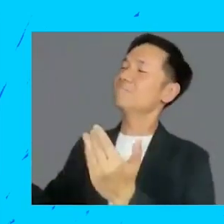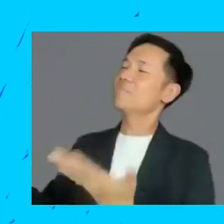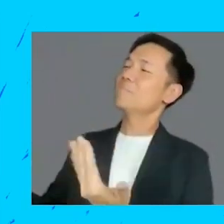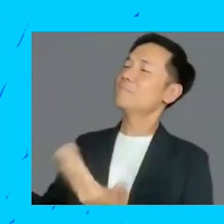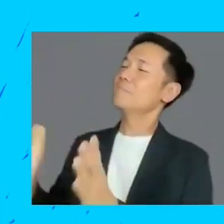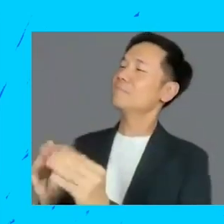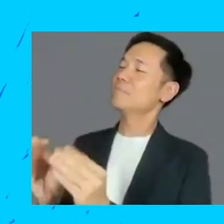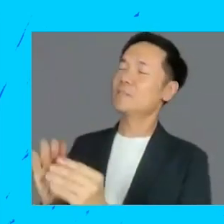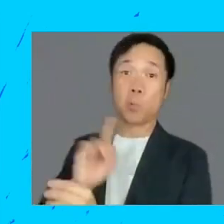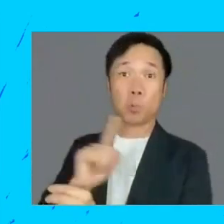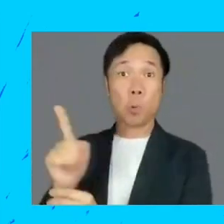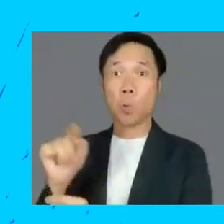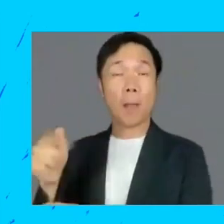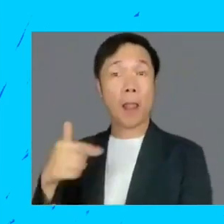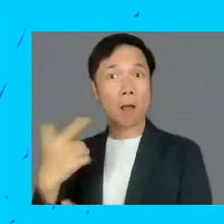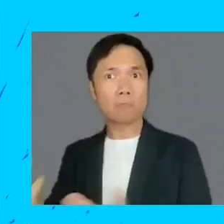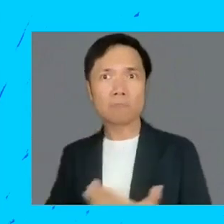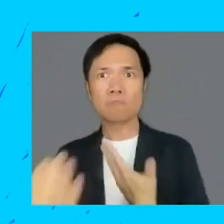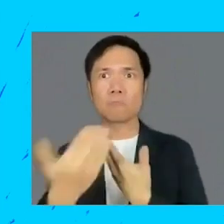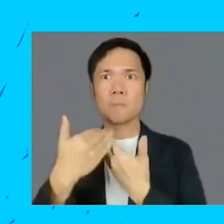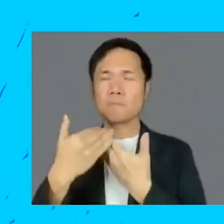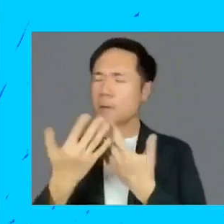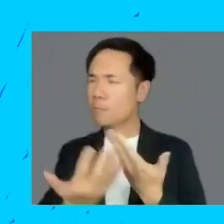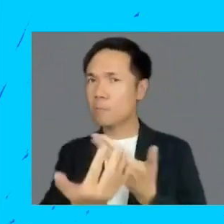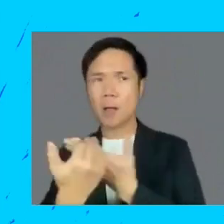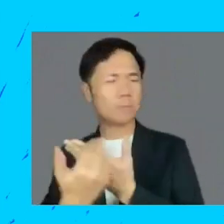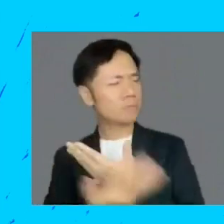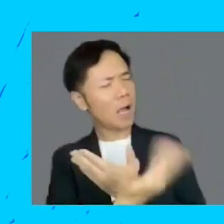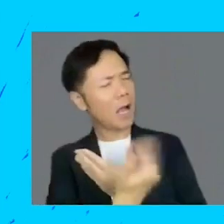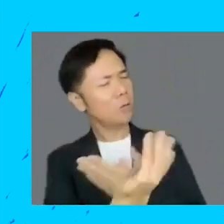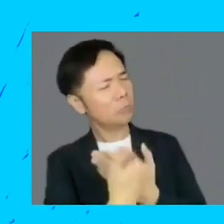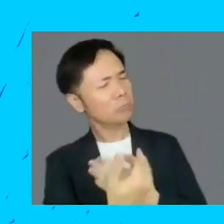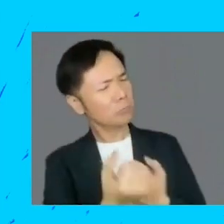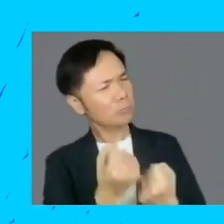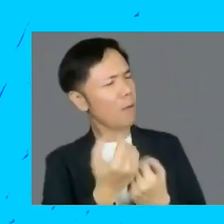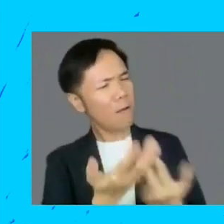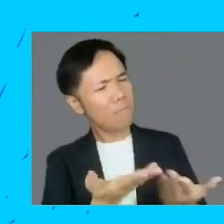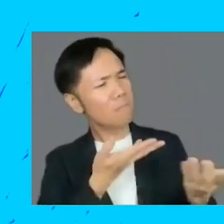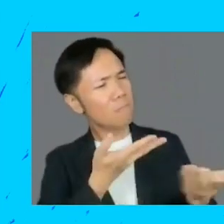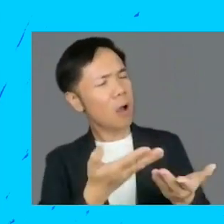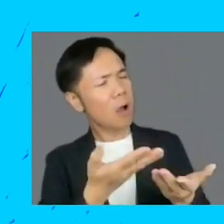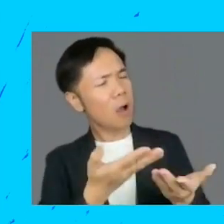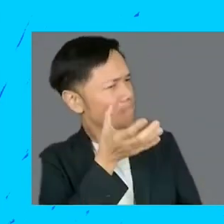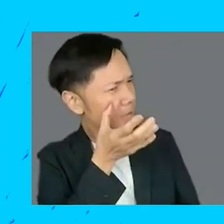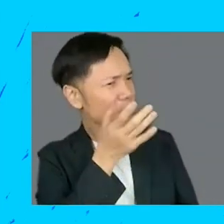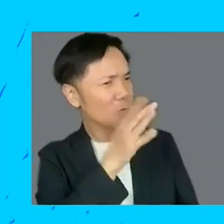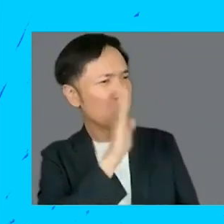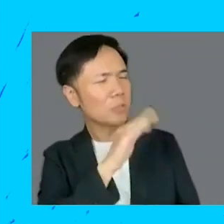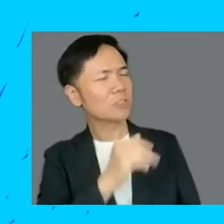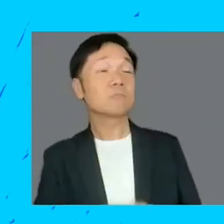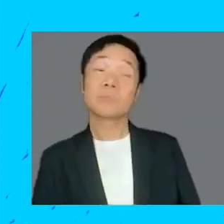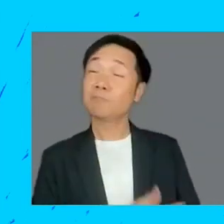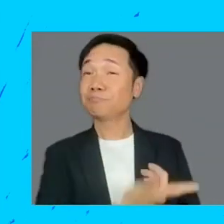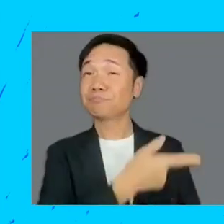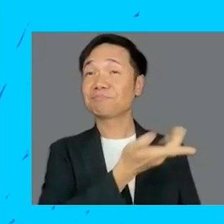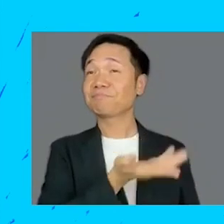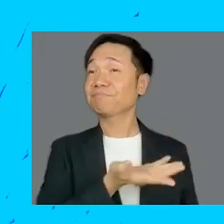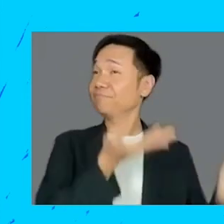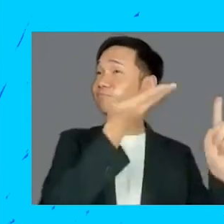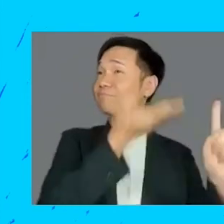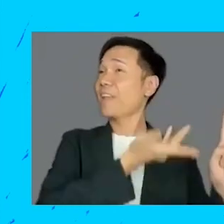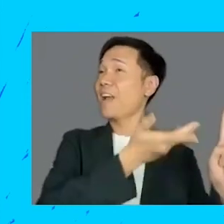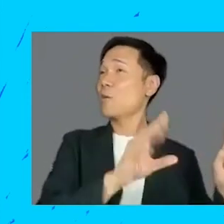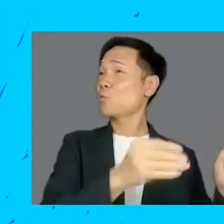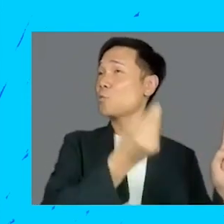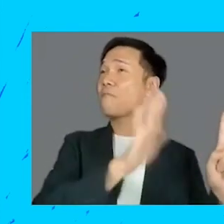beyond. Move towards meaningful engagement. And that's not just representing and participating